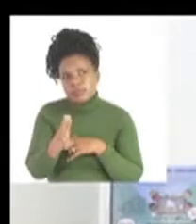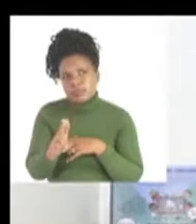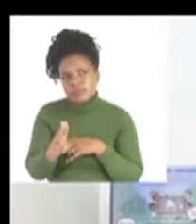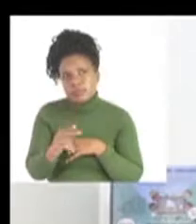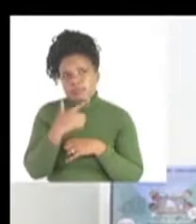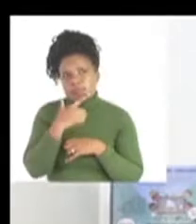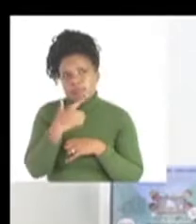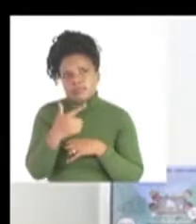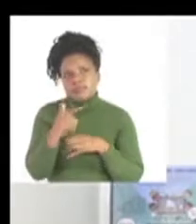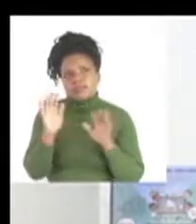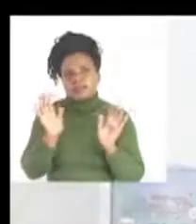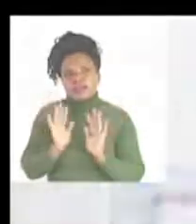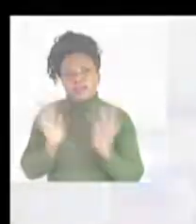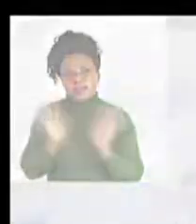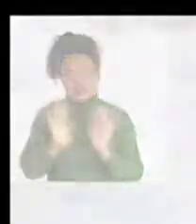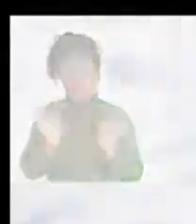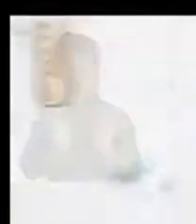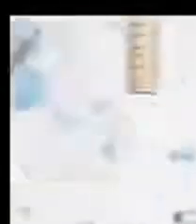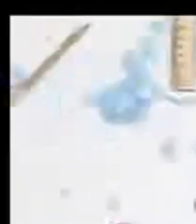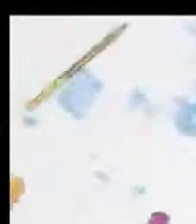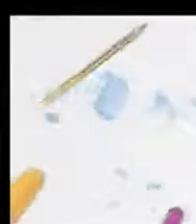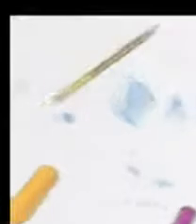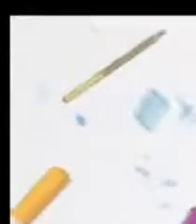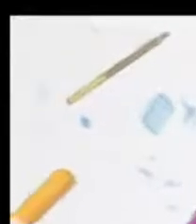you. Bye-bye.